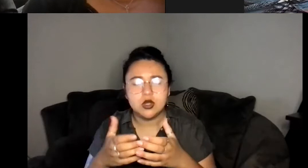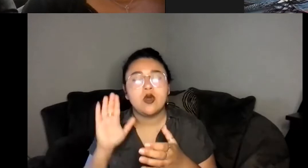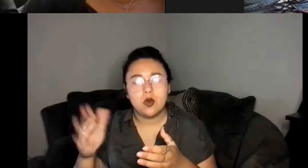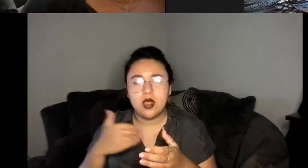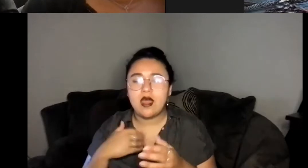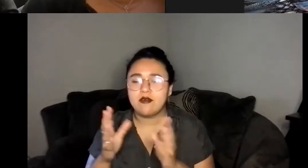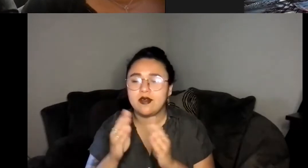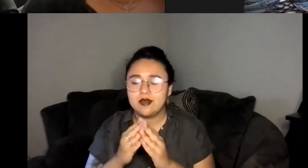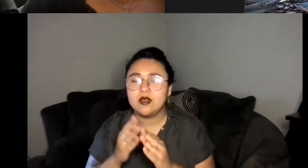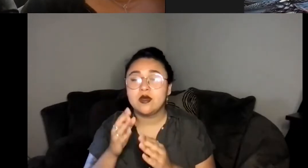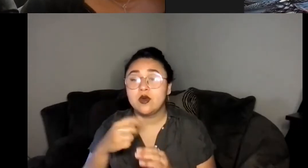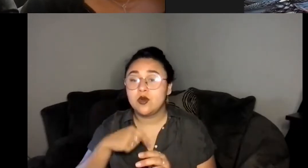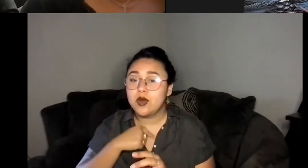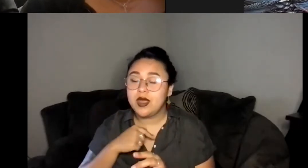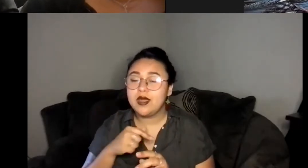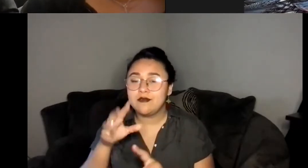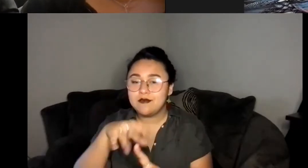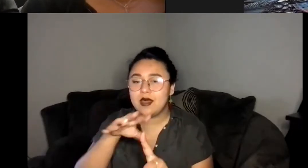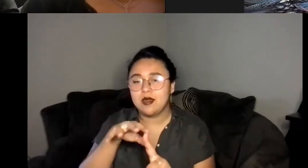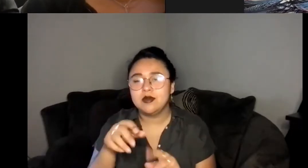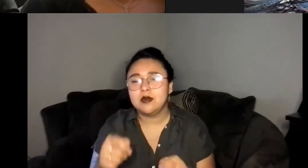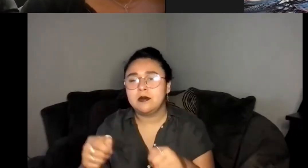filmed with members of that coalition,